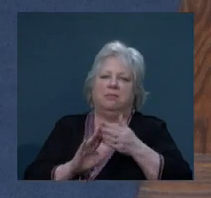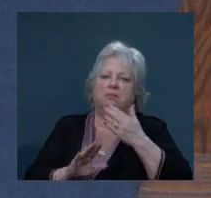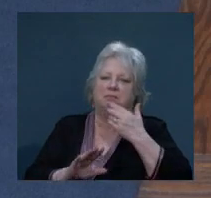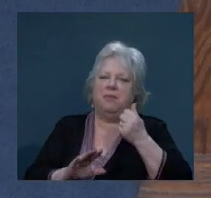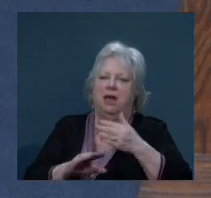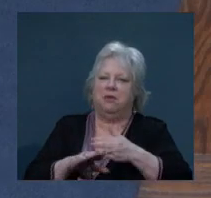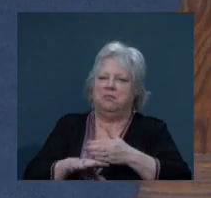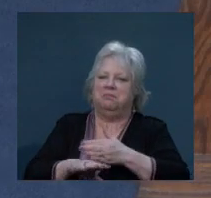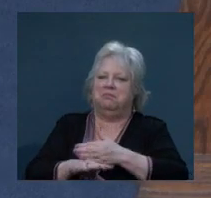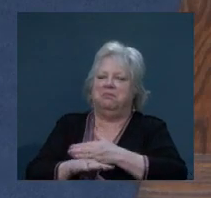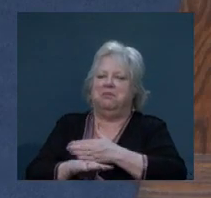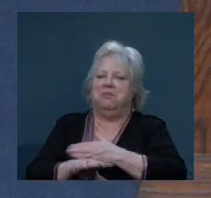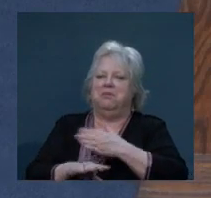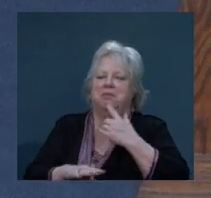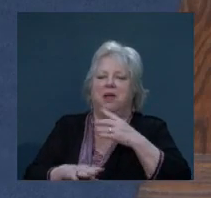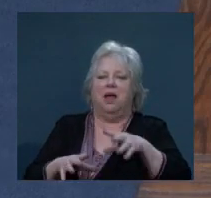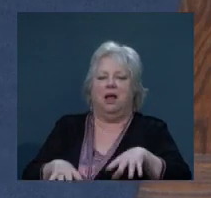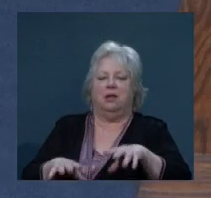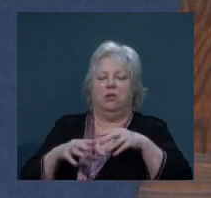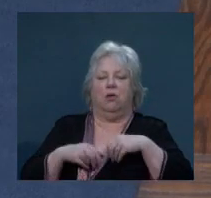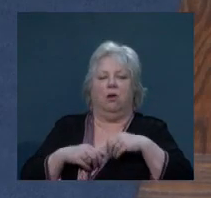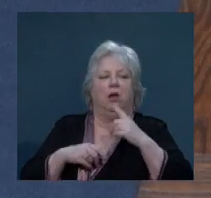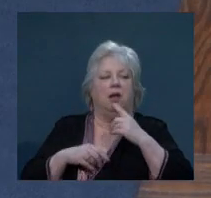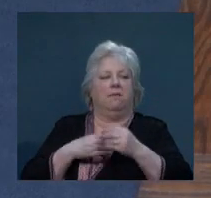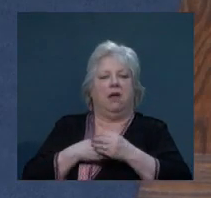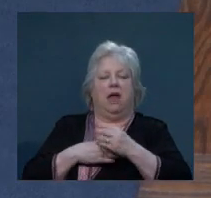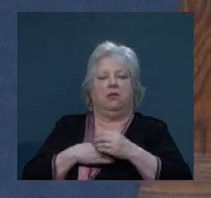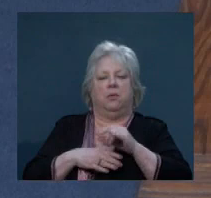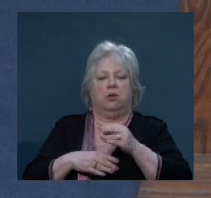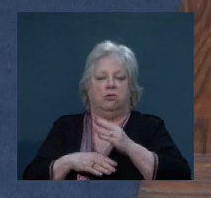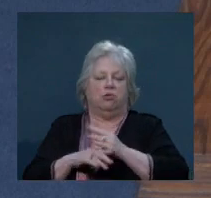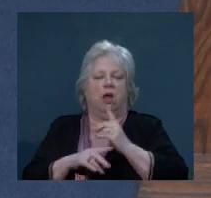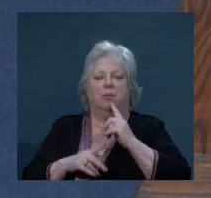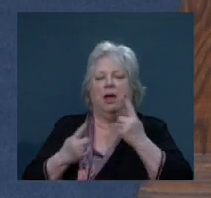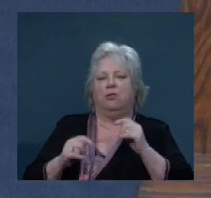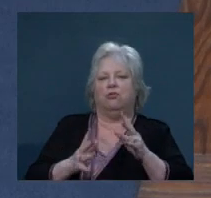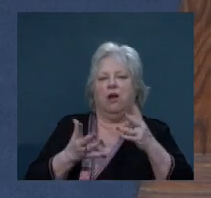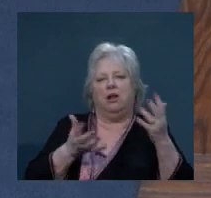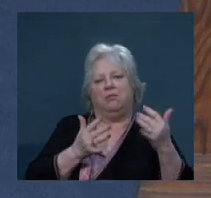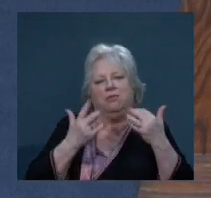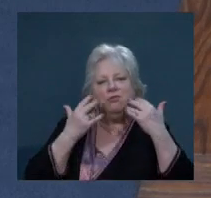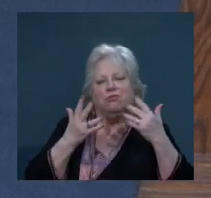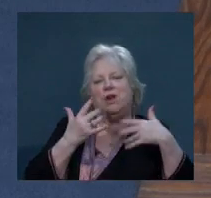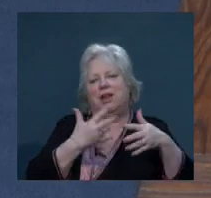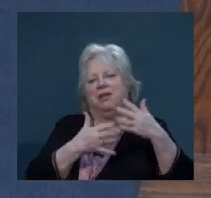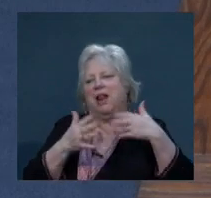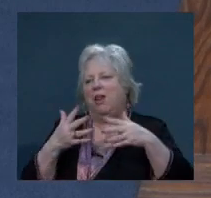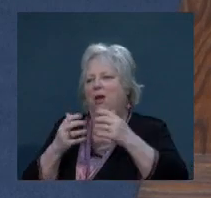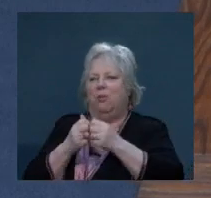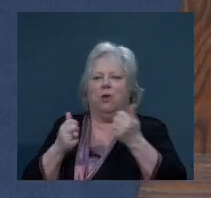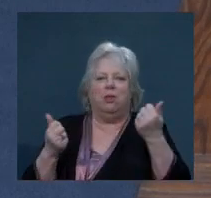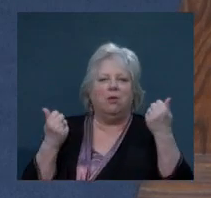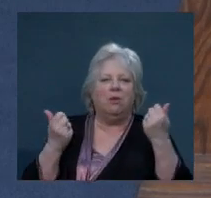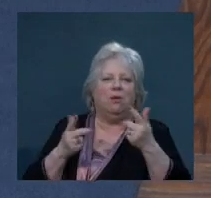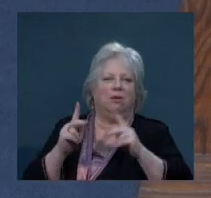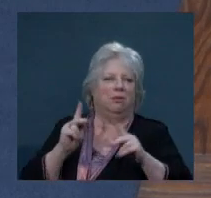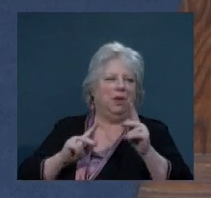also took in advisement. Y'all know me. I try to go and get along with everybody, and those